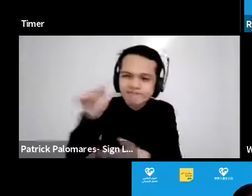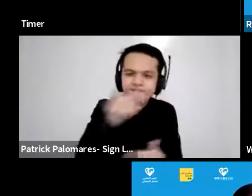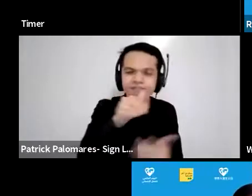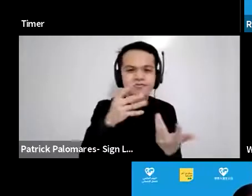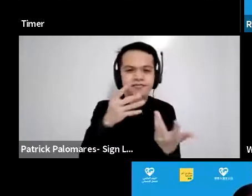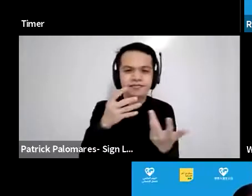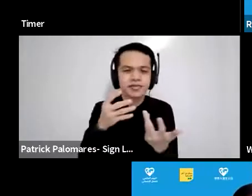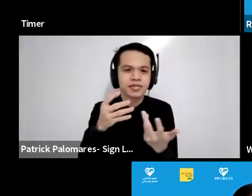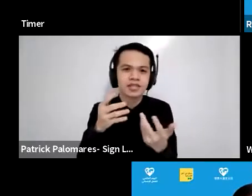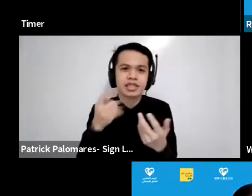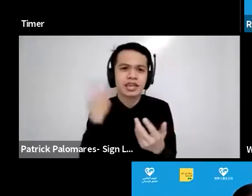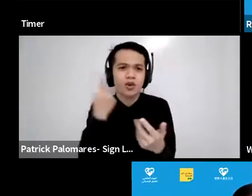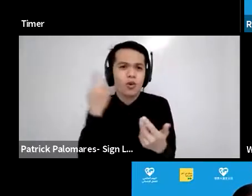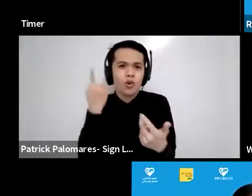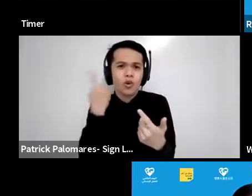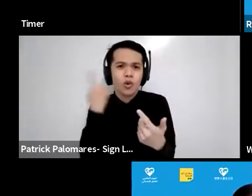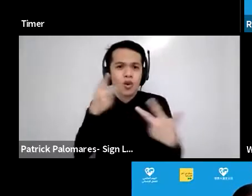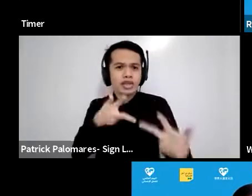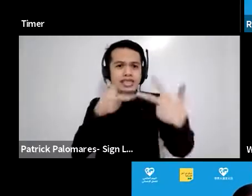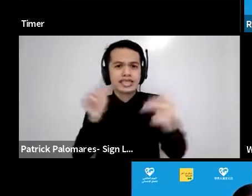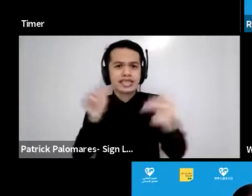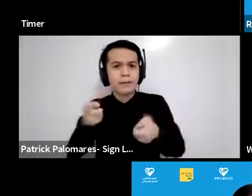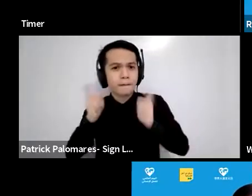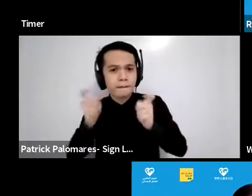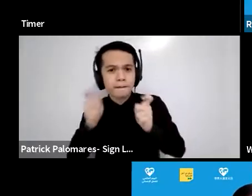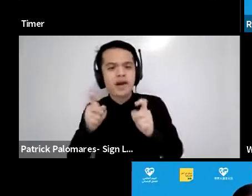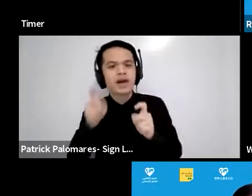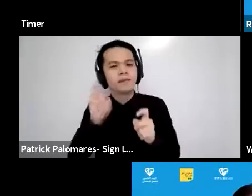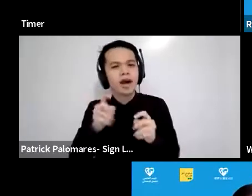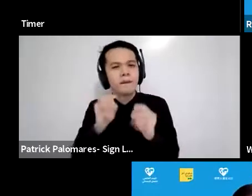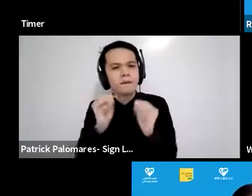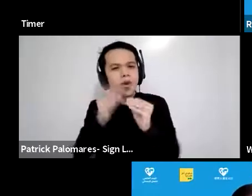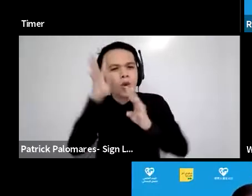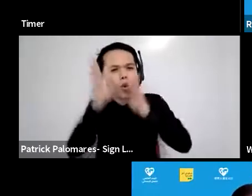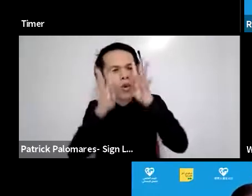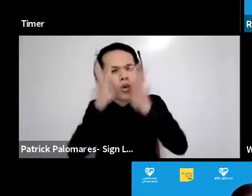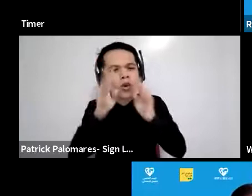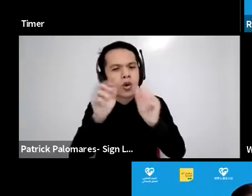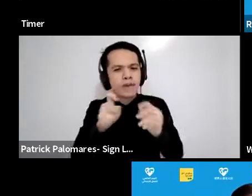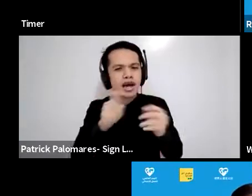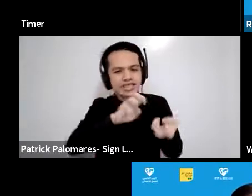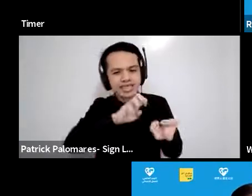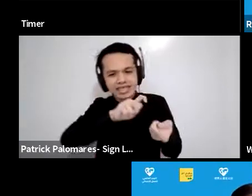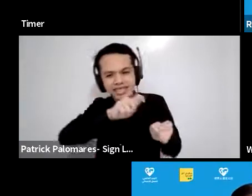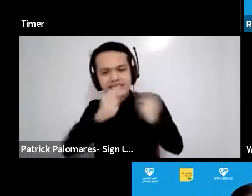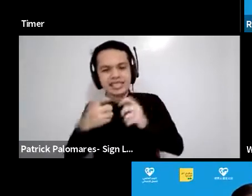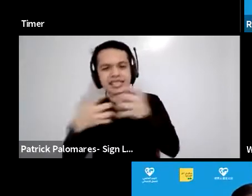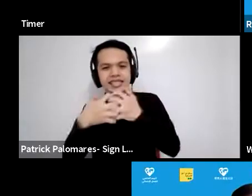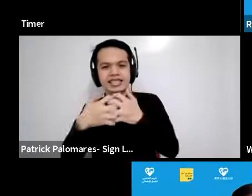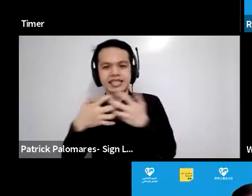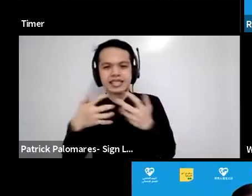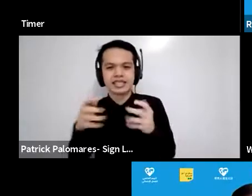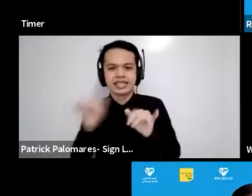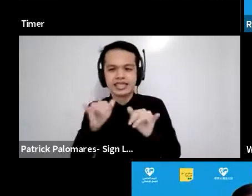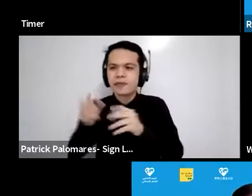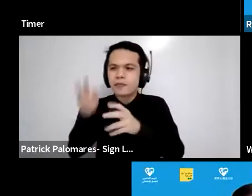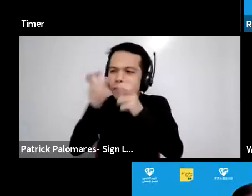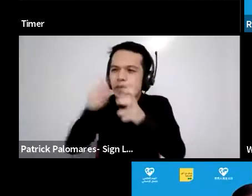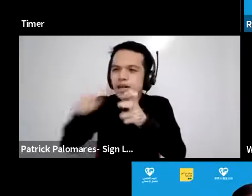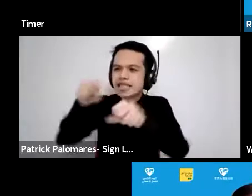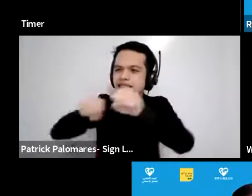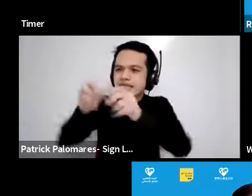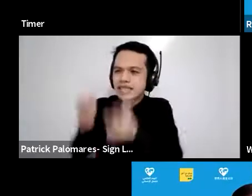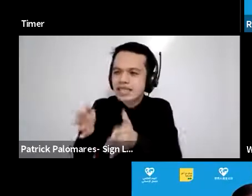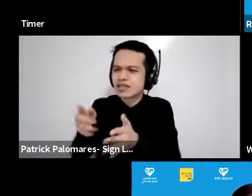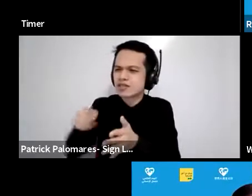being online and so fast-paced, we had to get more creative and we had to adapt and listen to the scientists and experts, but also listen to, you know, what